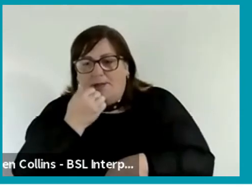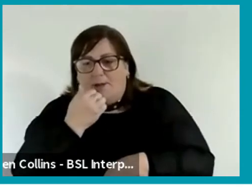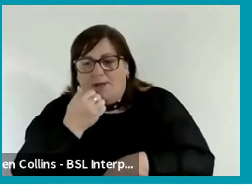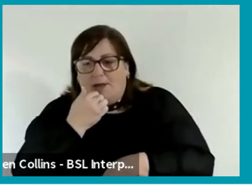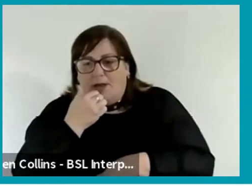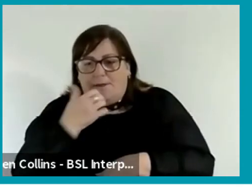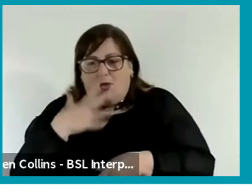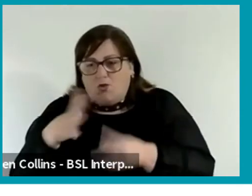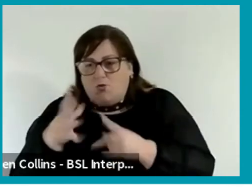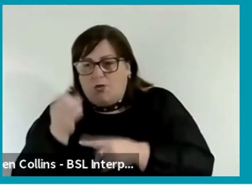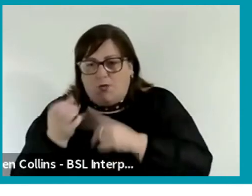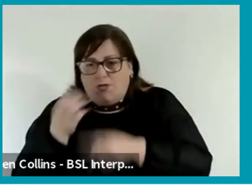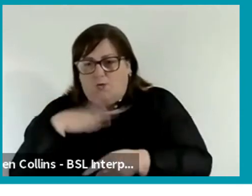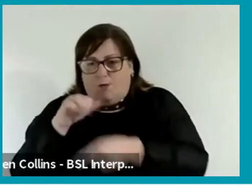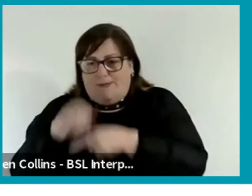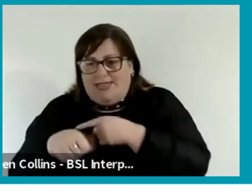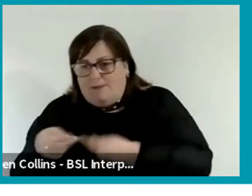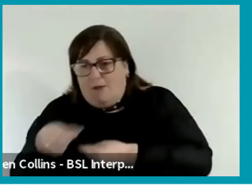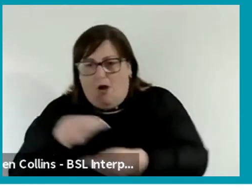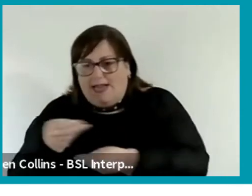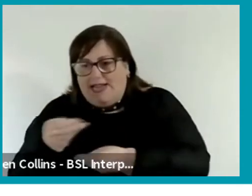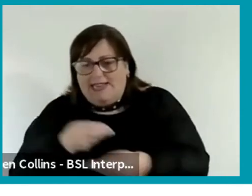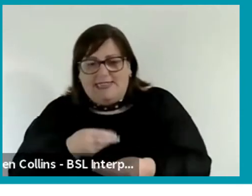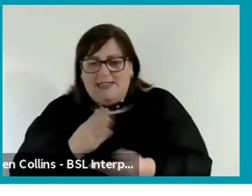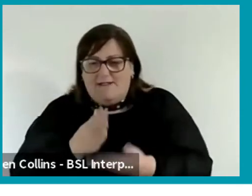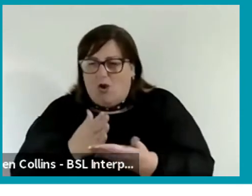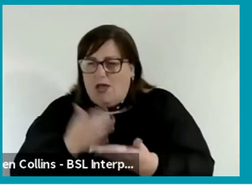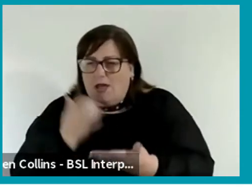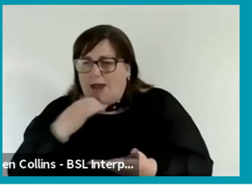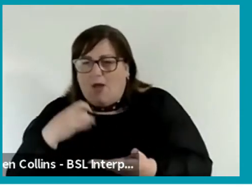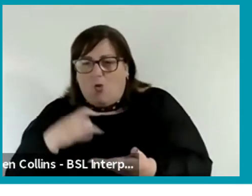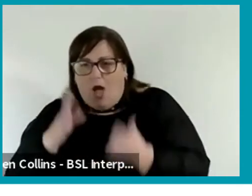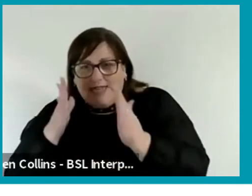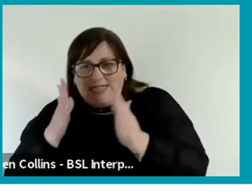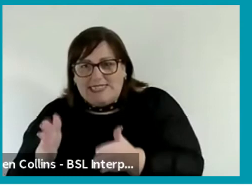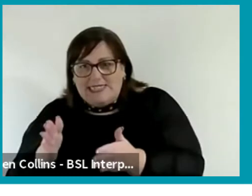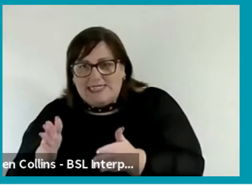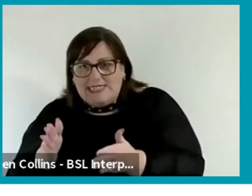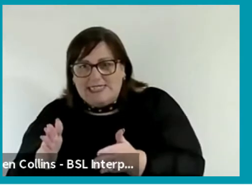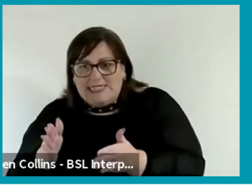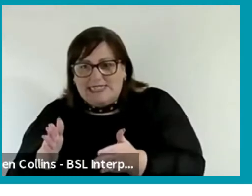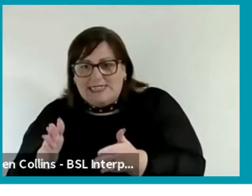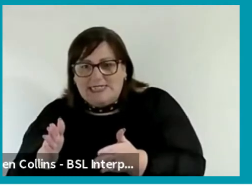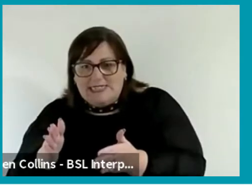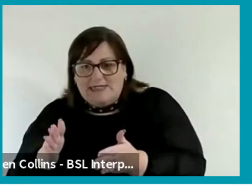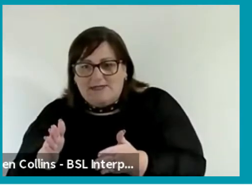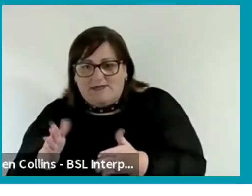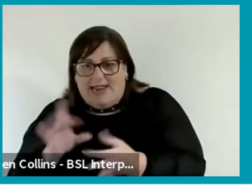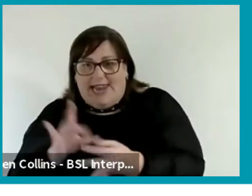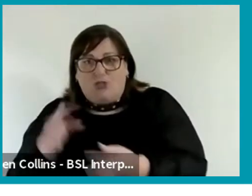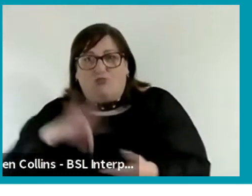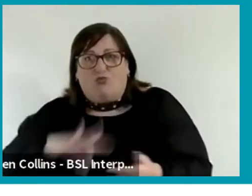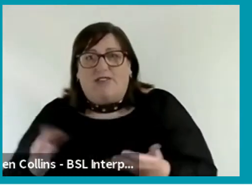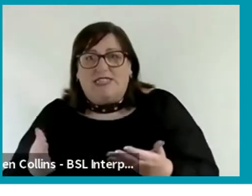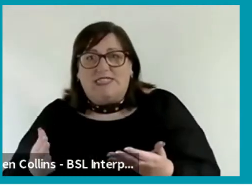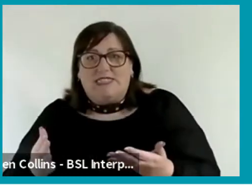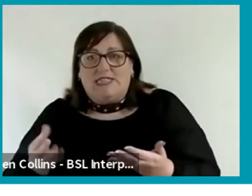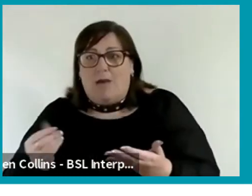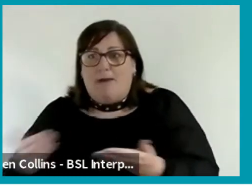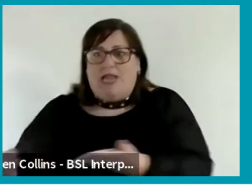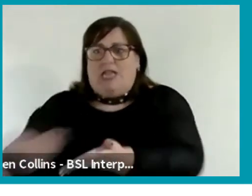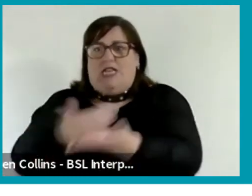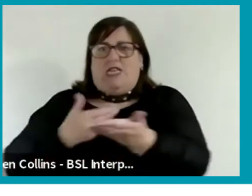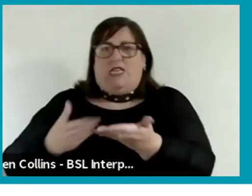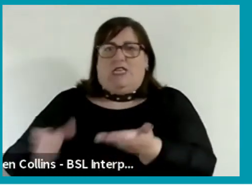It's black and white, positive or negative. You make money or you don't, right? You try and make as much money as you can, and then this changes your life